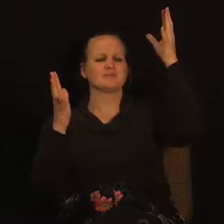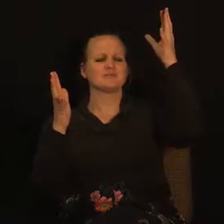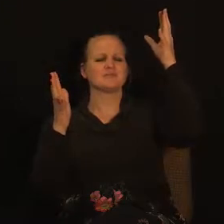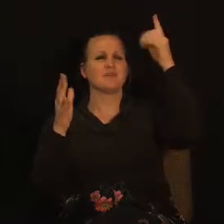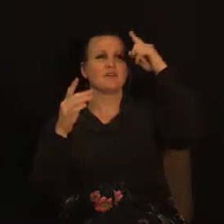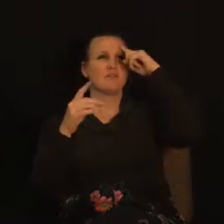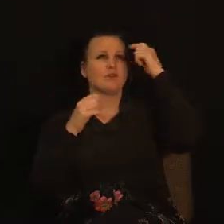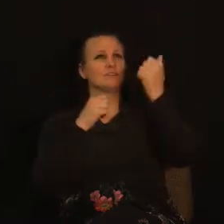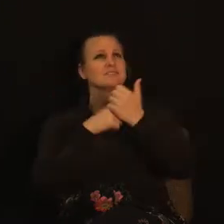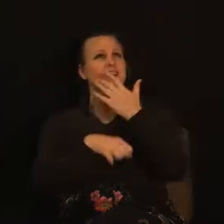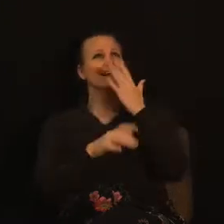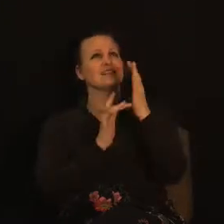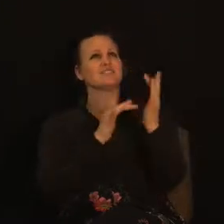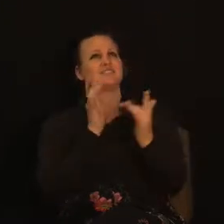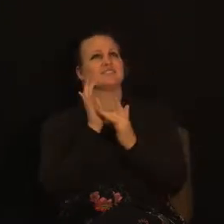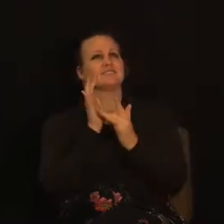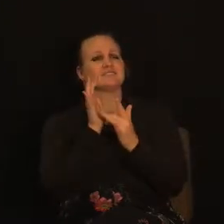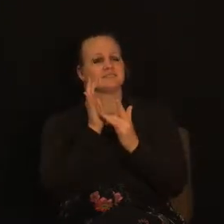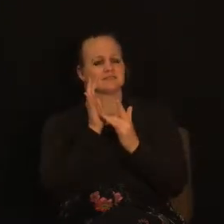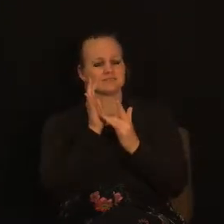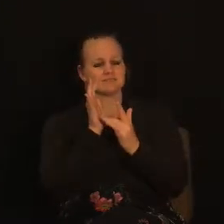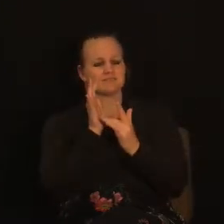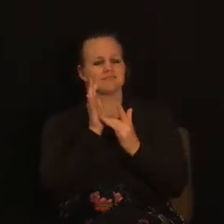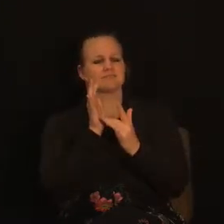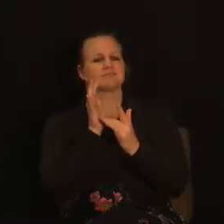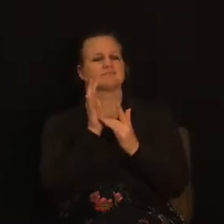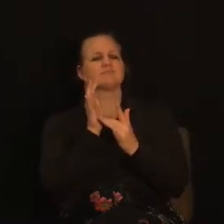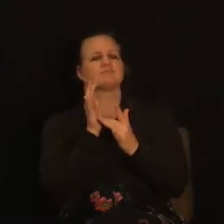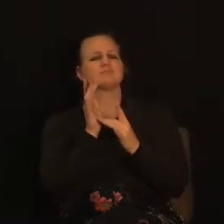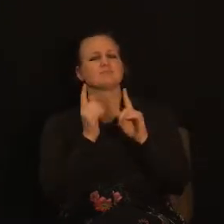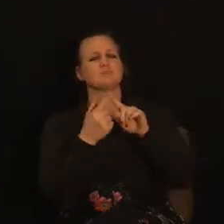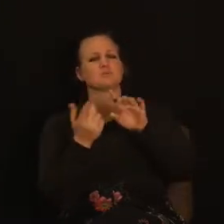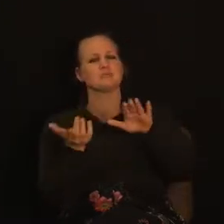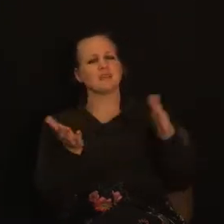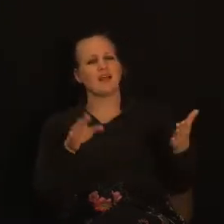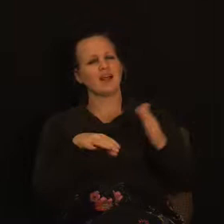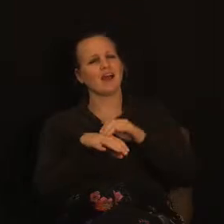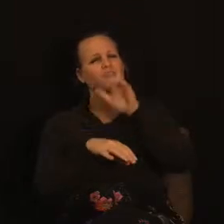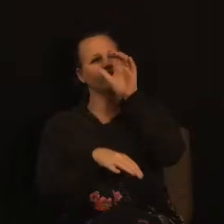for sending Jesus to die on the cross.